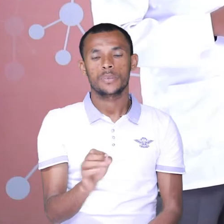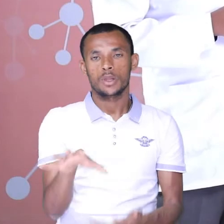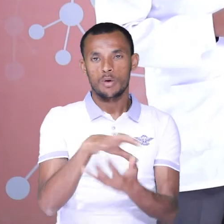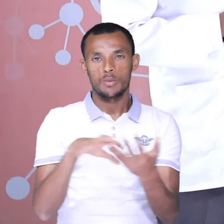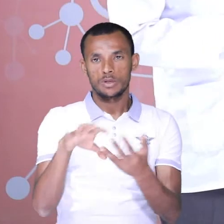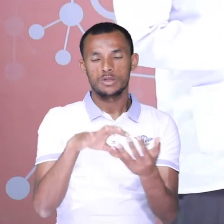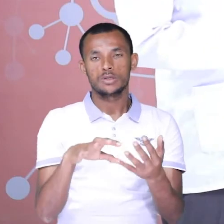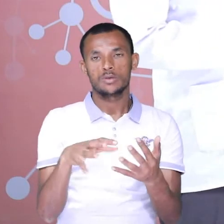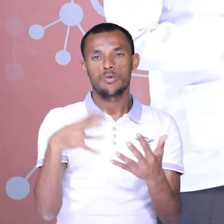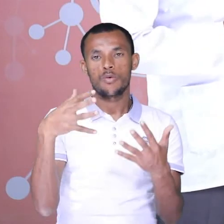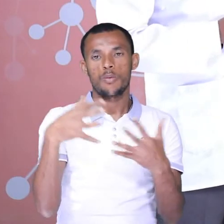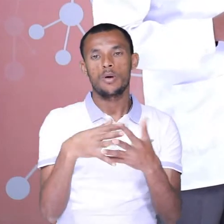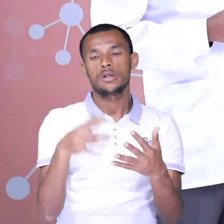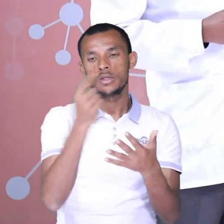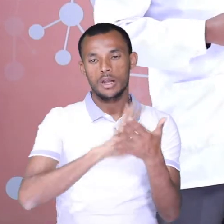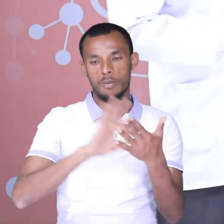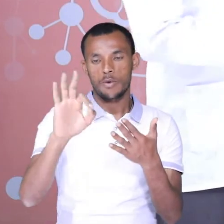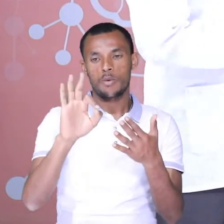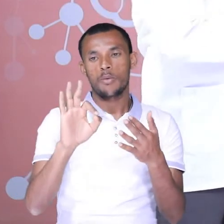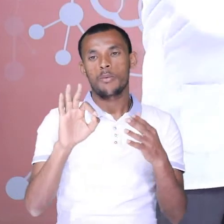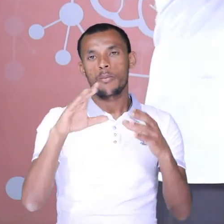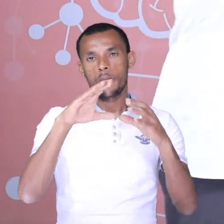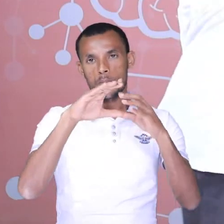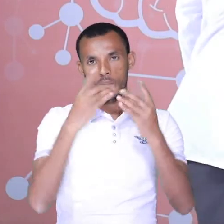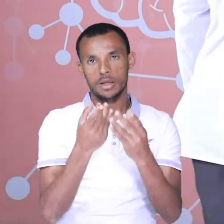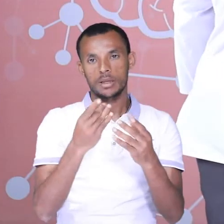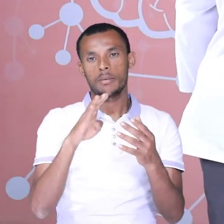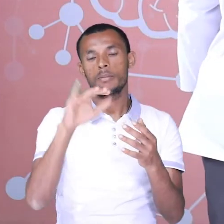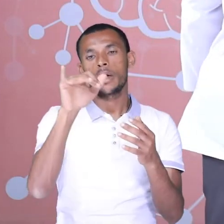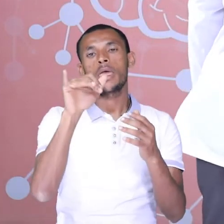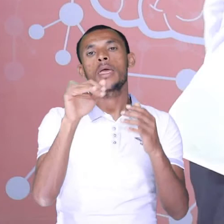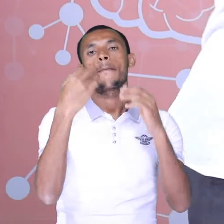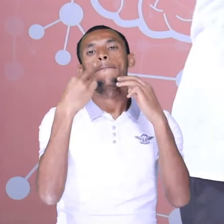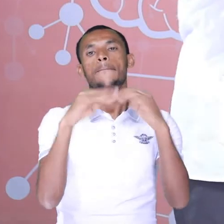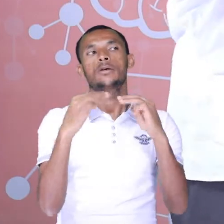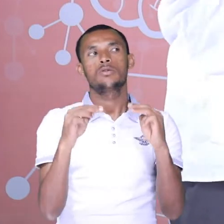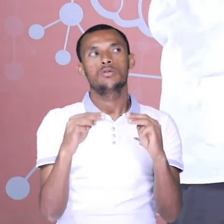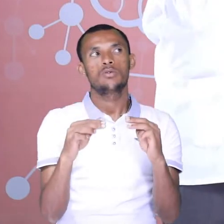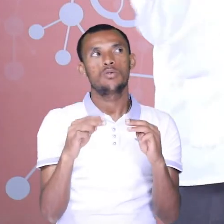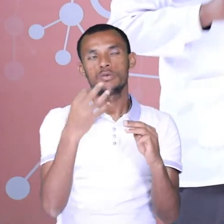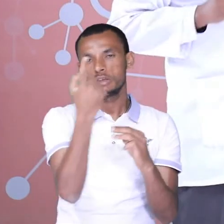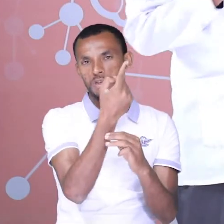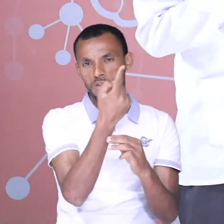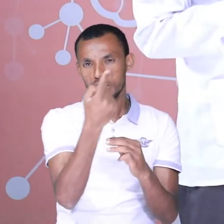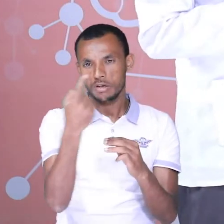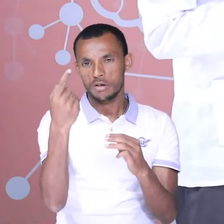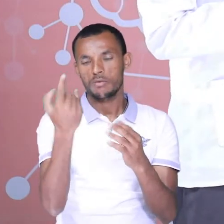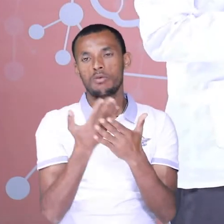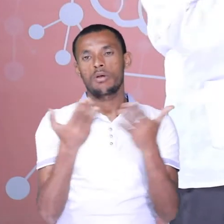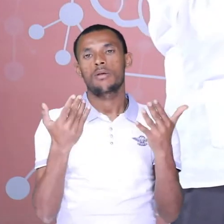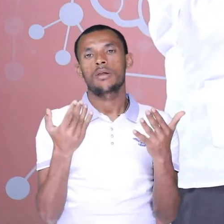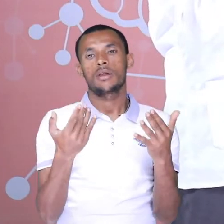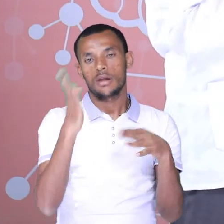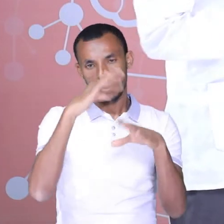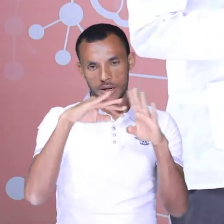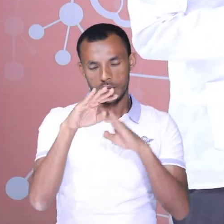composition of a compound is the number of parts by mass. The number of parts by mass of each individual element